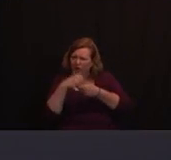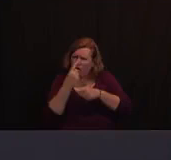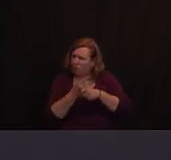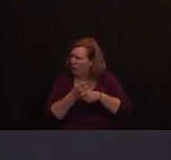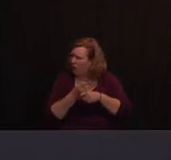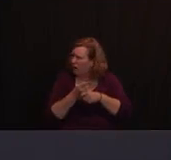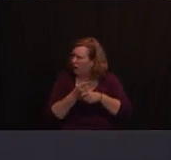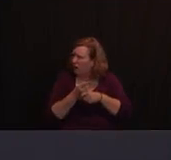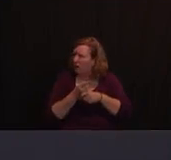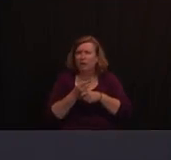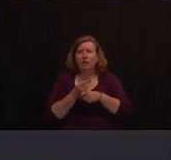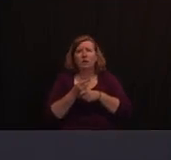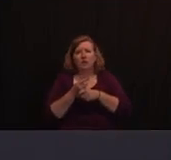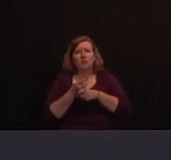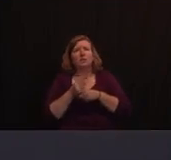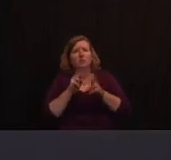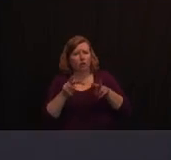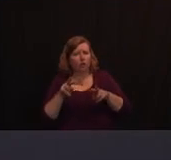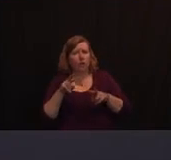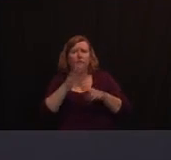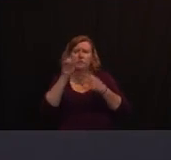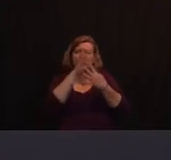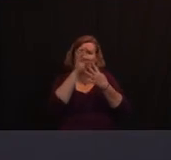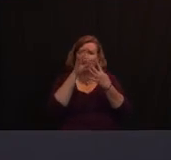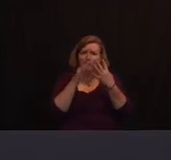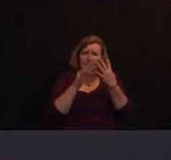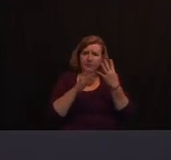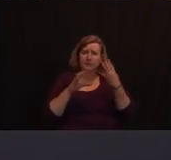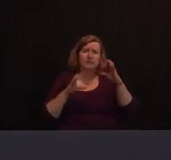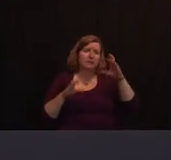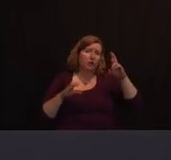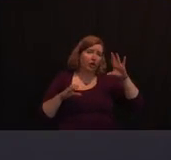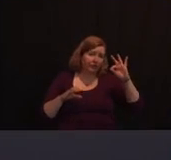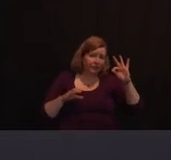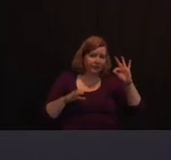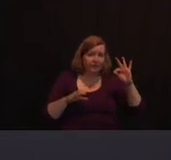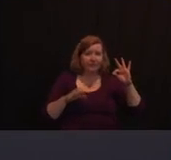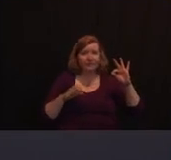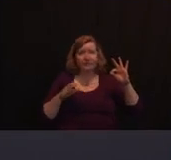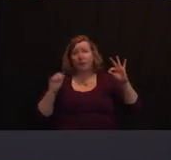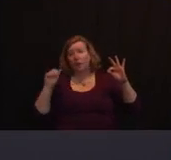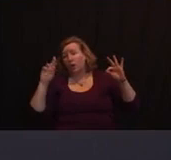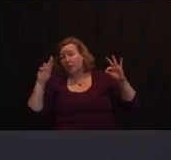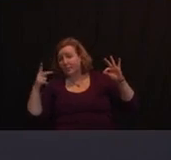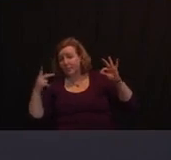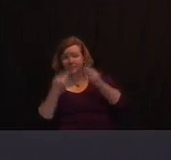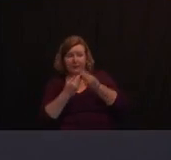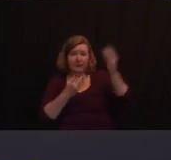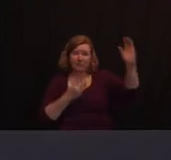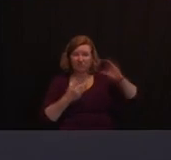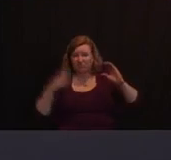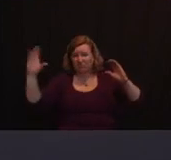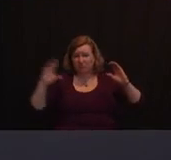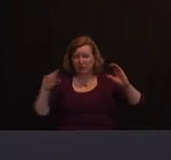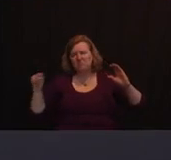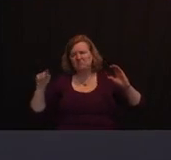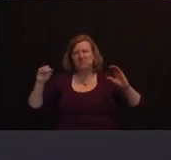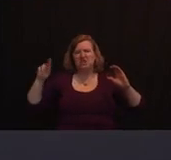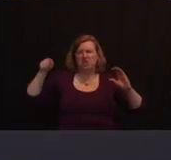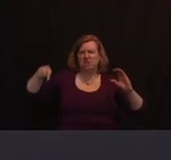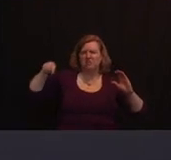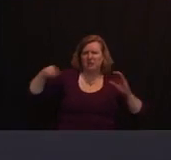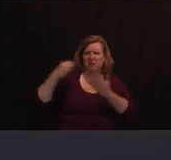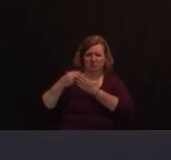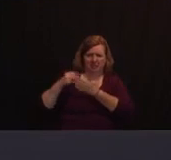We're looking at all the above. CRF, more likely ARP money, American Rescue Plan money. And again,